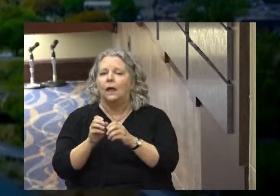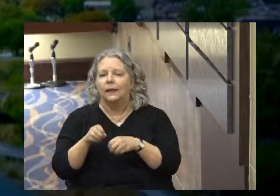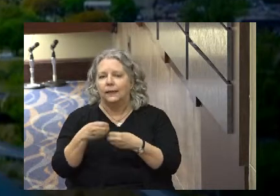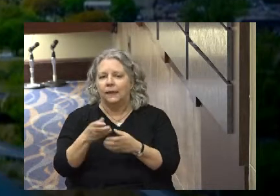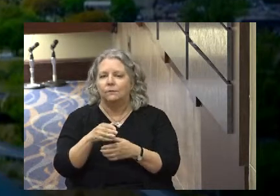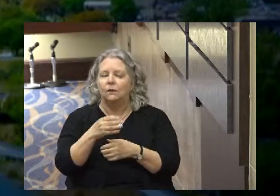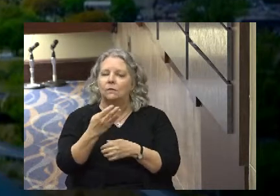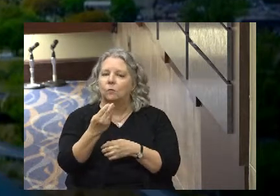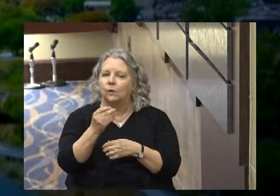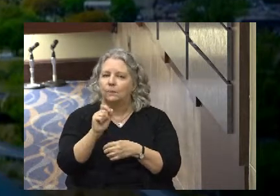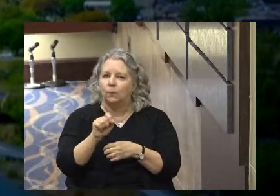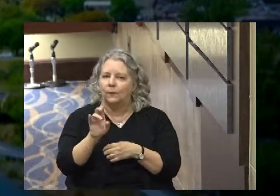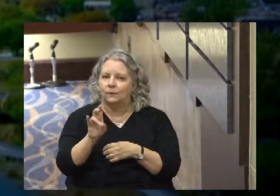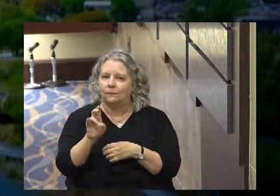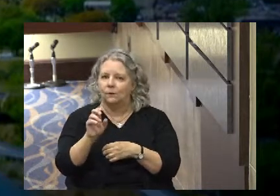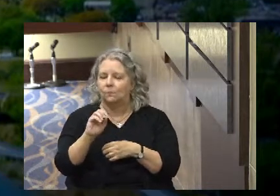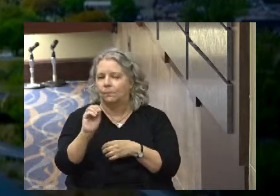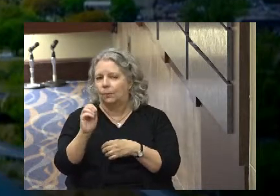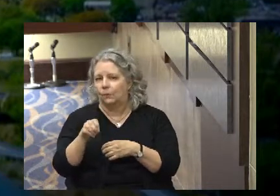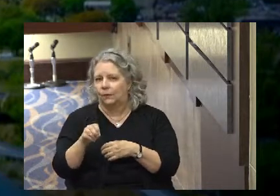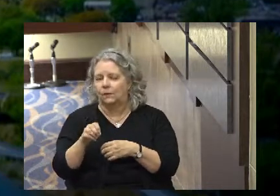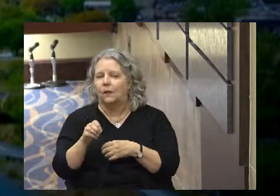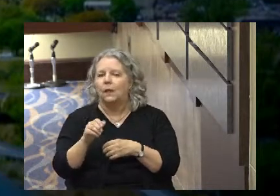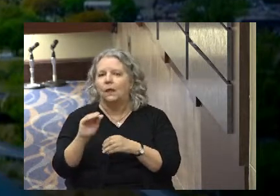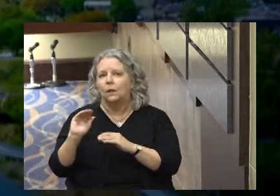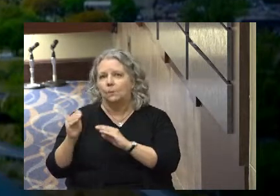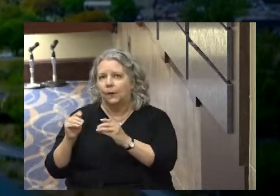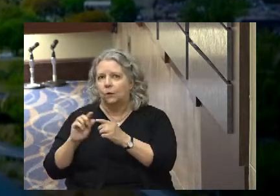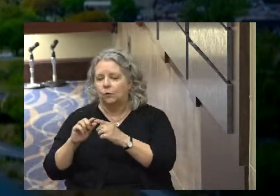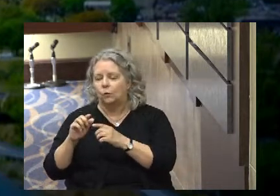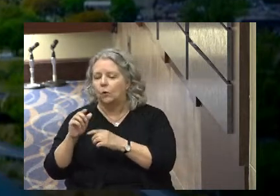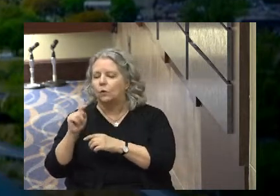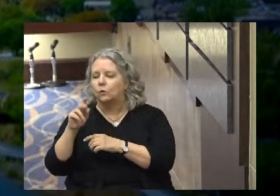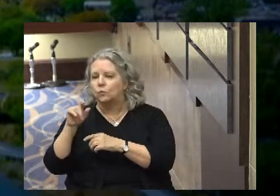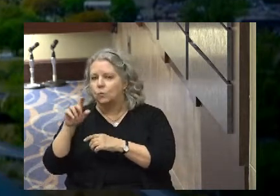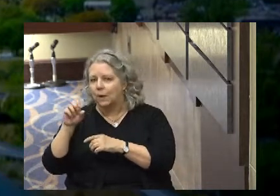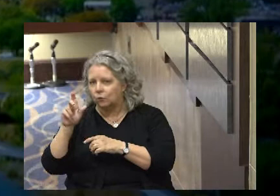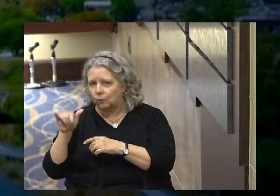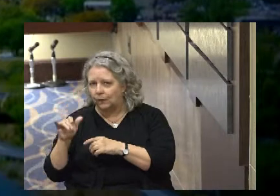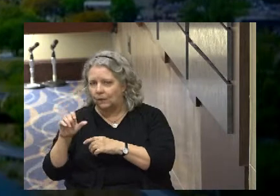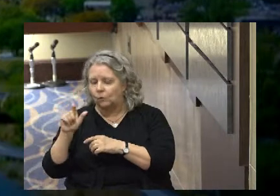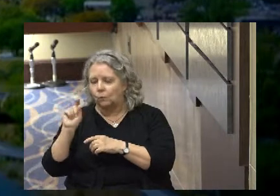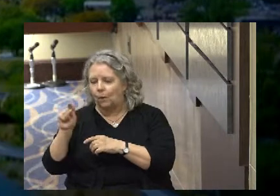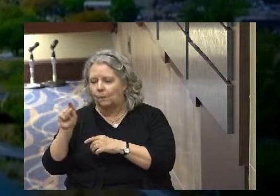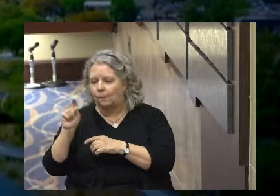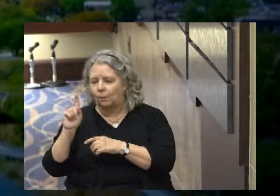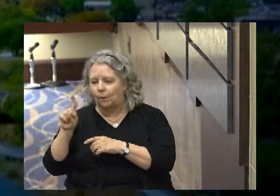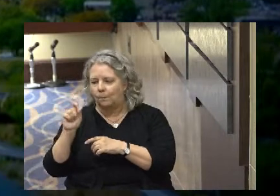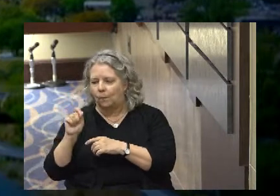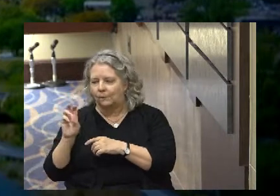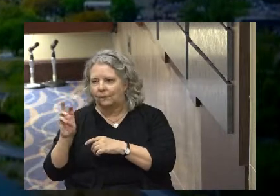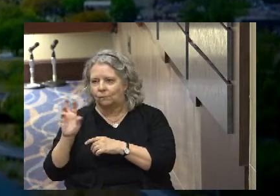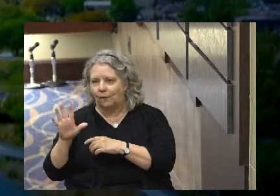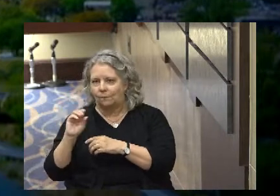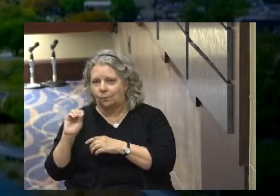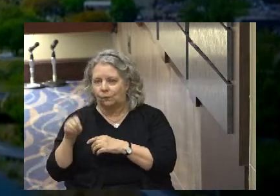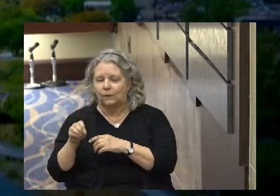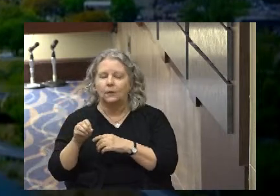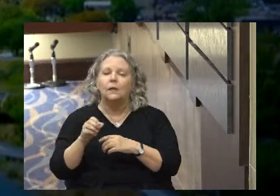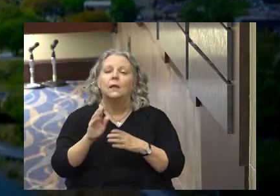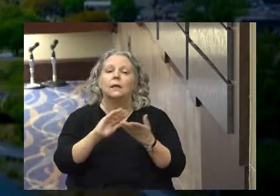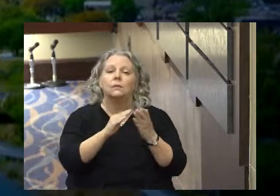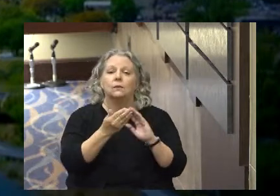0.729% compared to the 180-day Treasury yield of 1.65%. The city's weighted average maturity